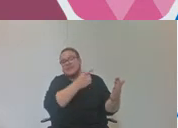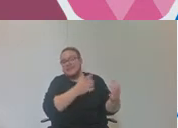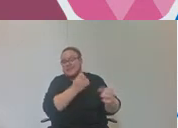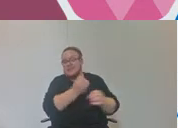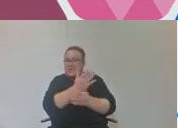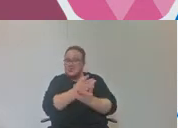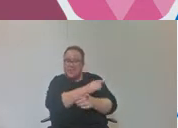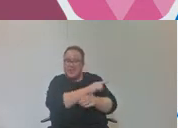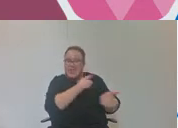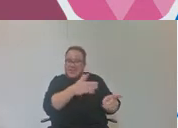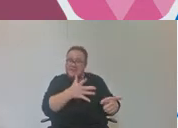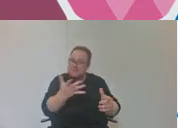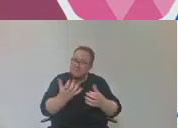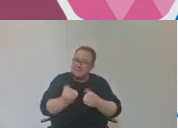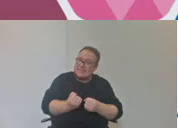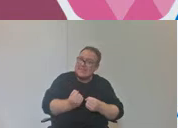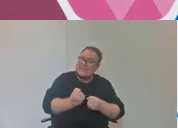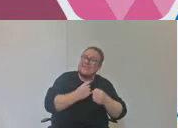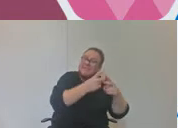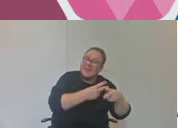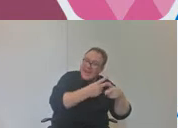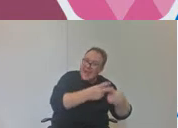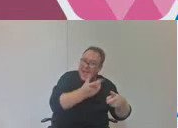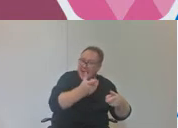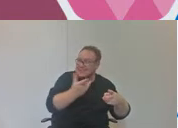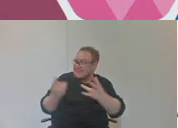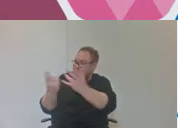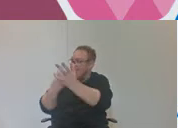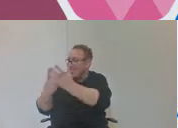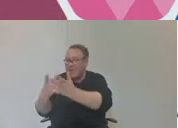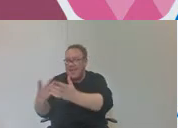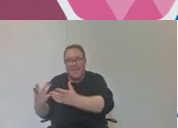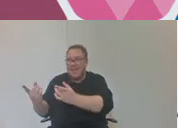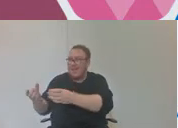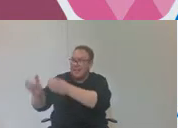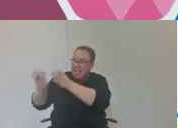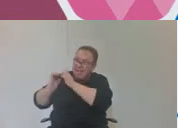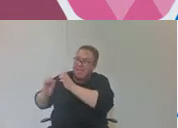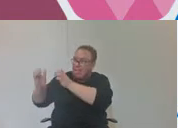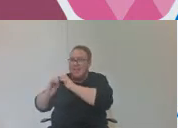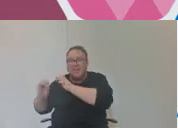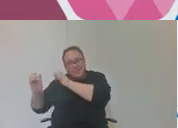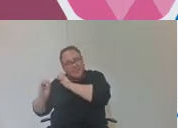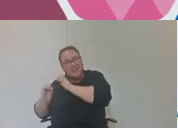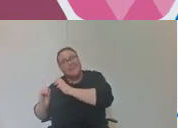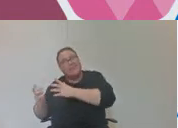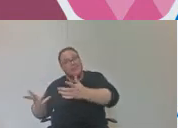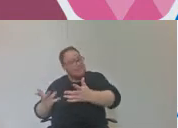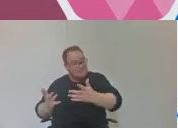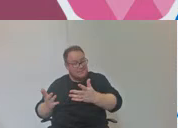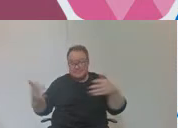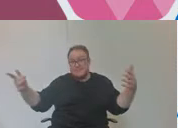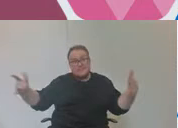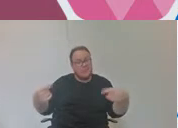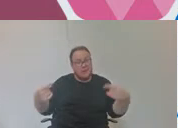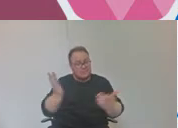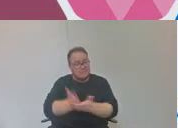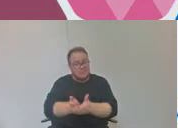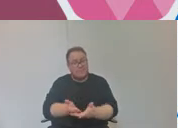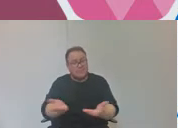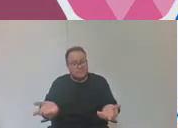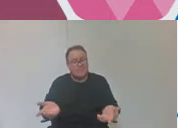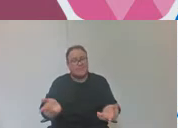need on top of managing demand as it comes through, is going to be a real challenge for us. And not made easier by the fact that